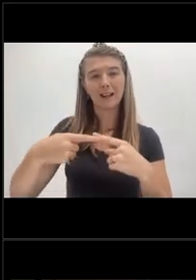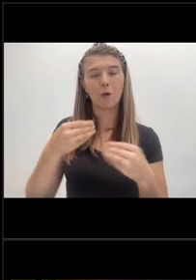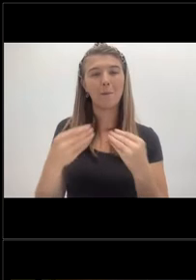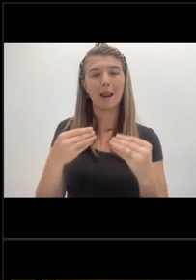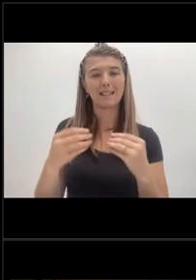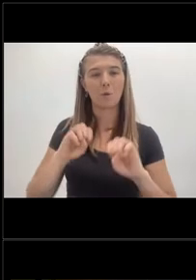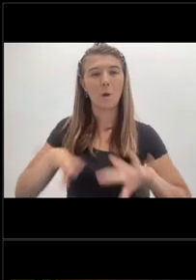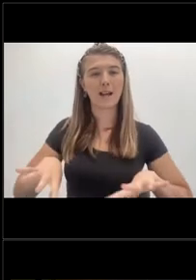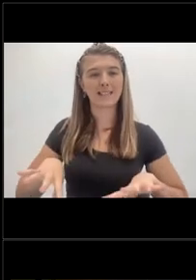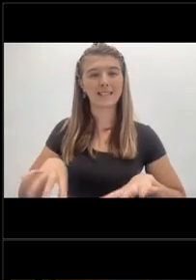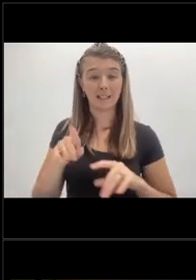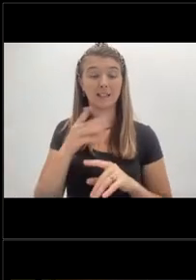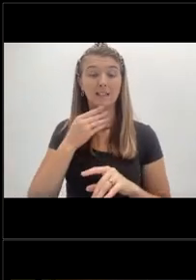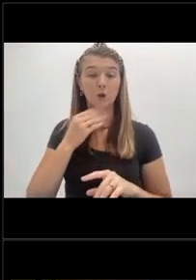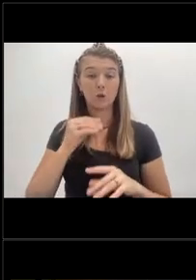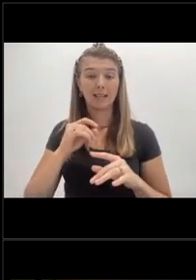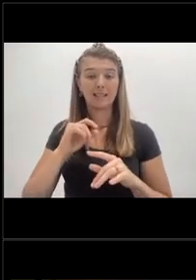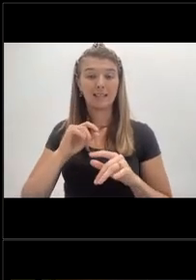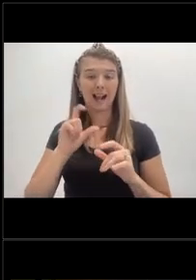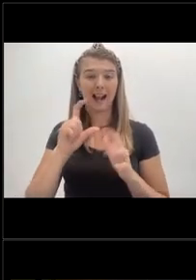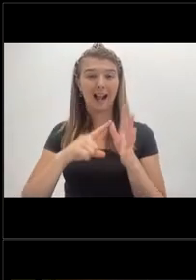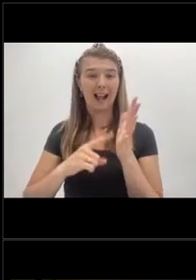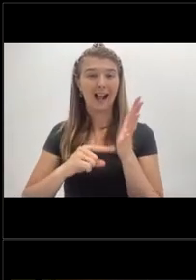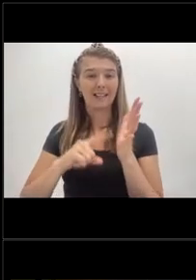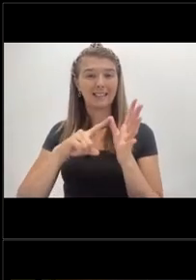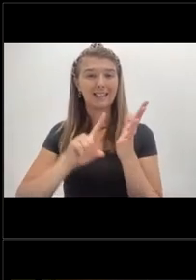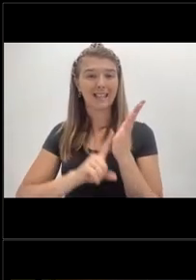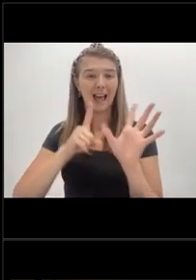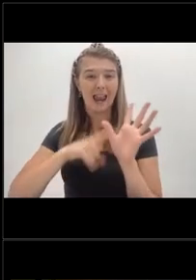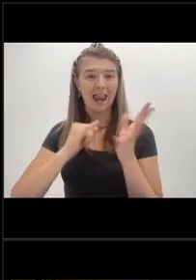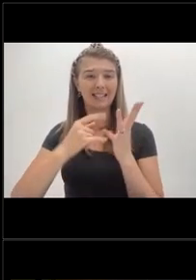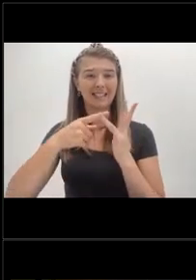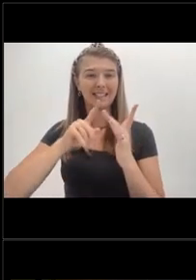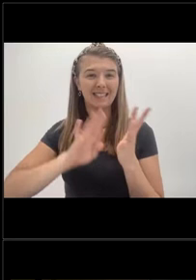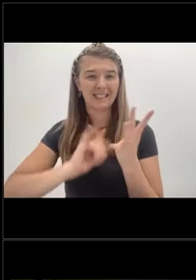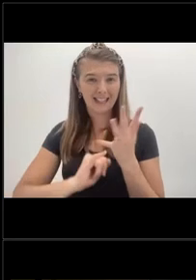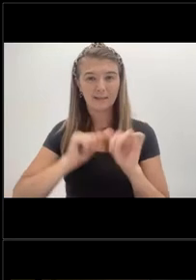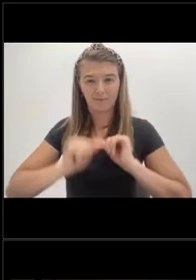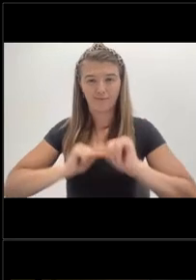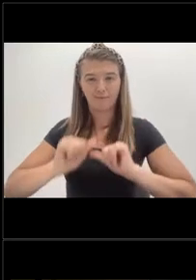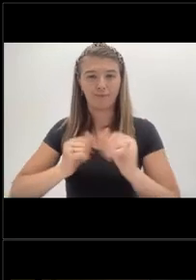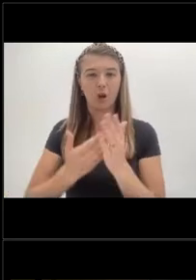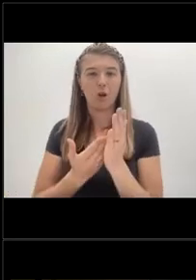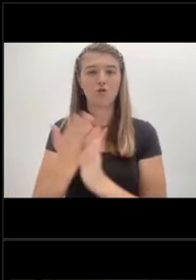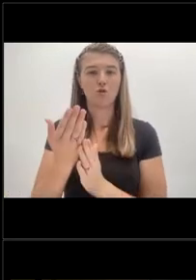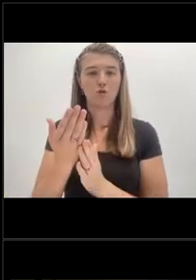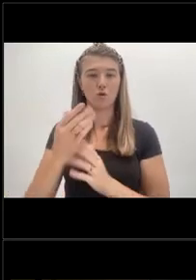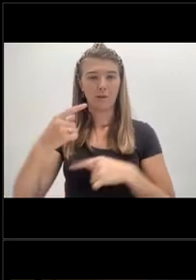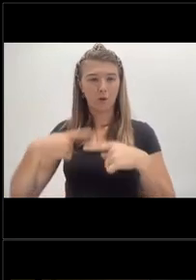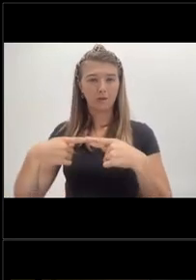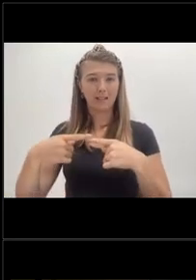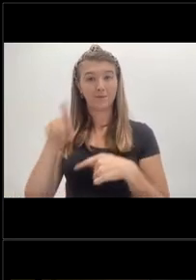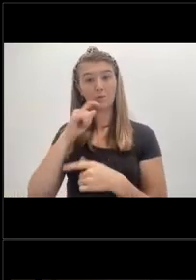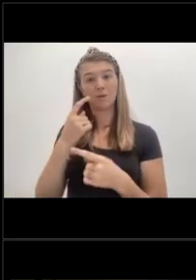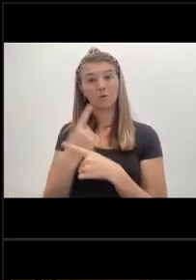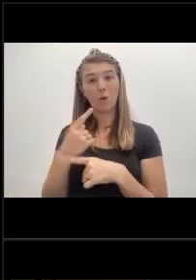using catalysis to drive depolymerization. She'll be talking us through some chemical recycling technologies. Thanks so much